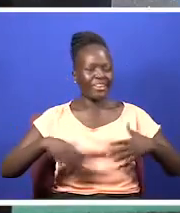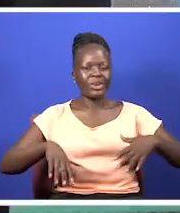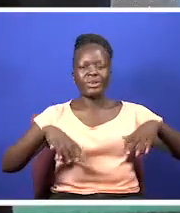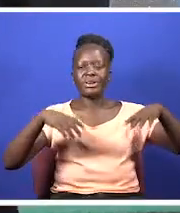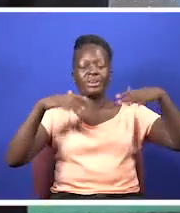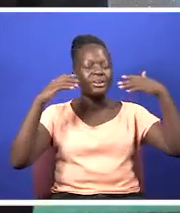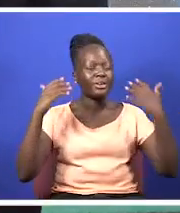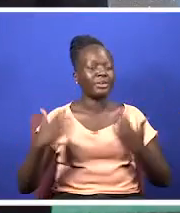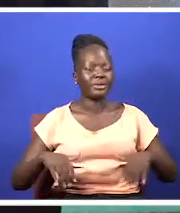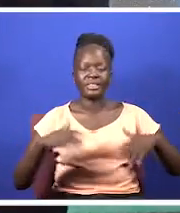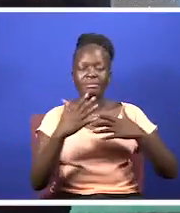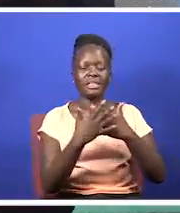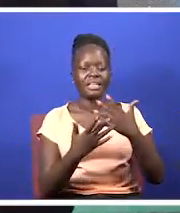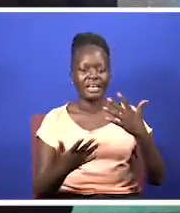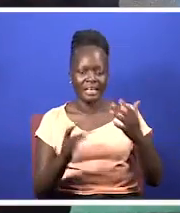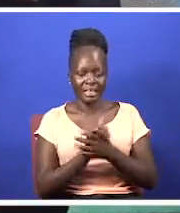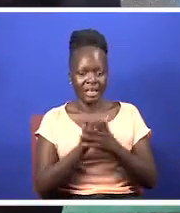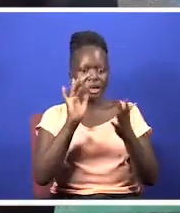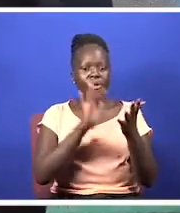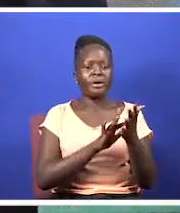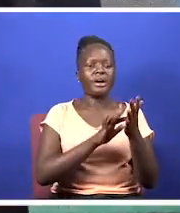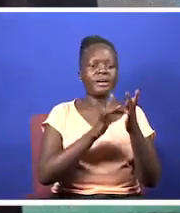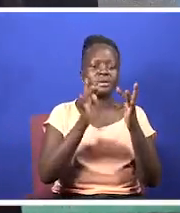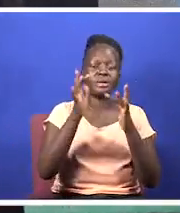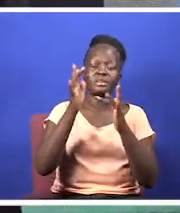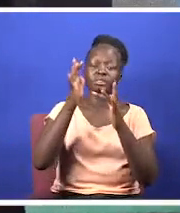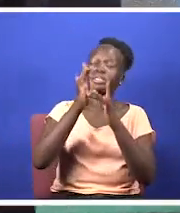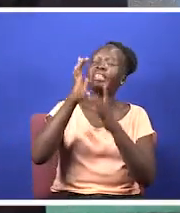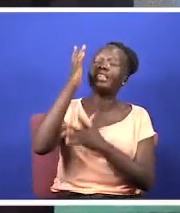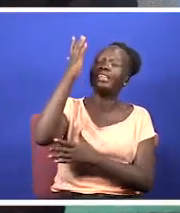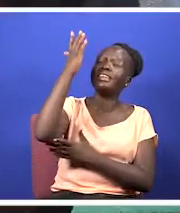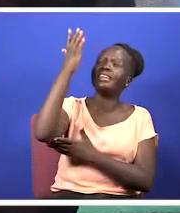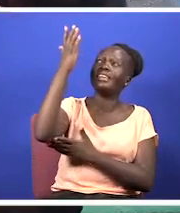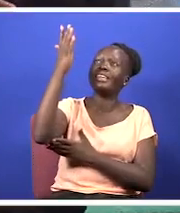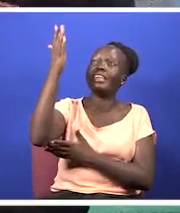blood. Oh, the blood of